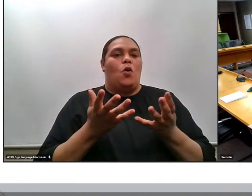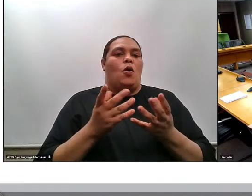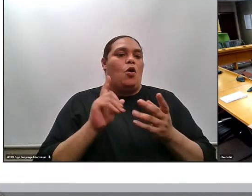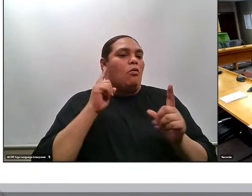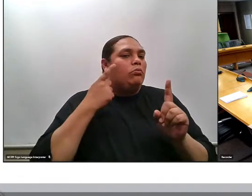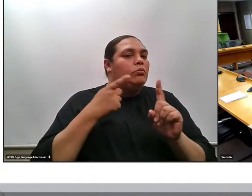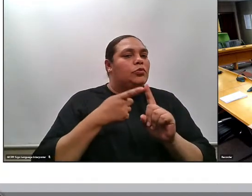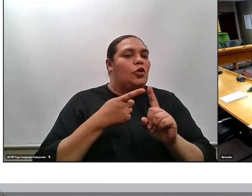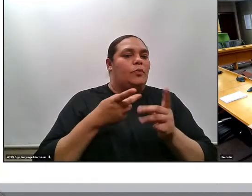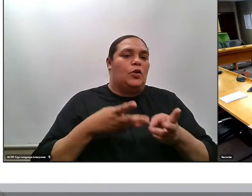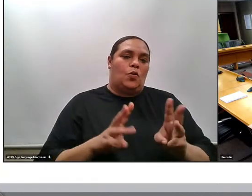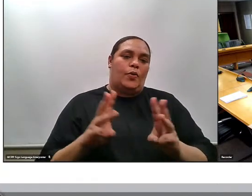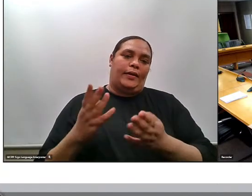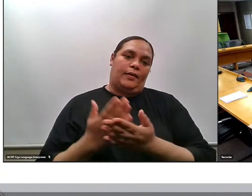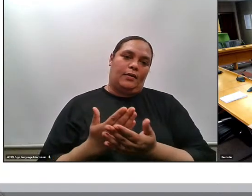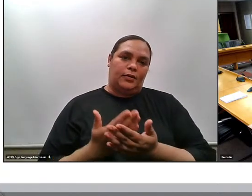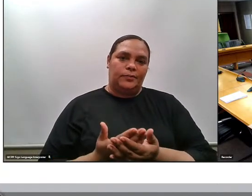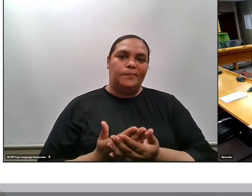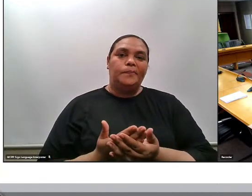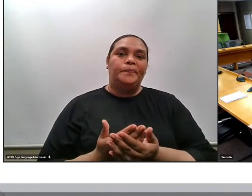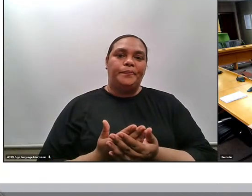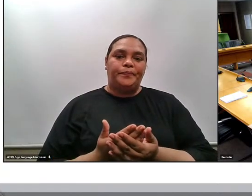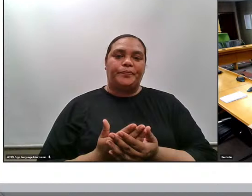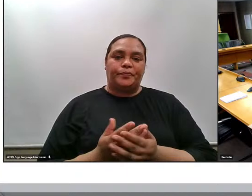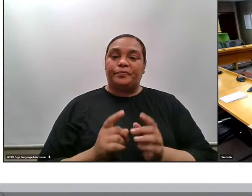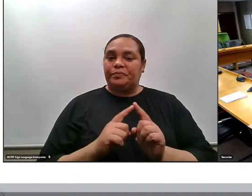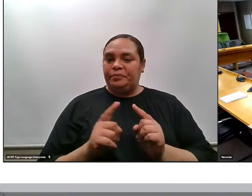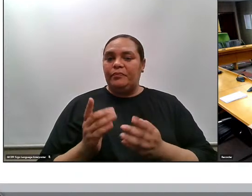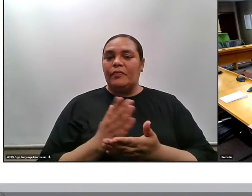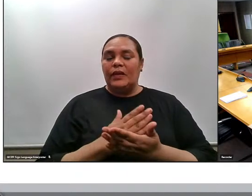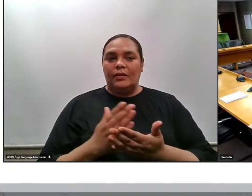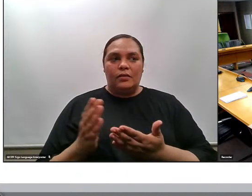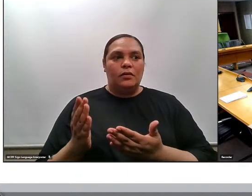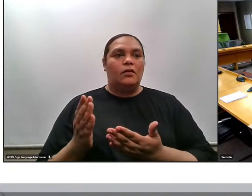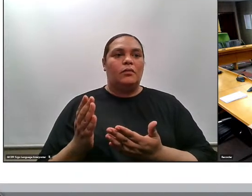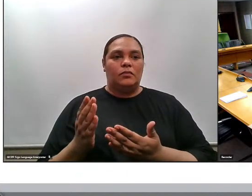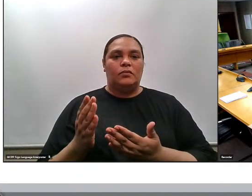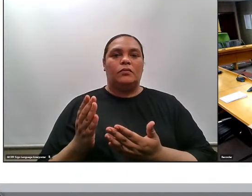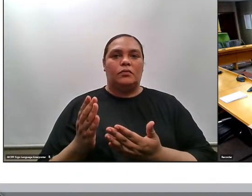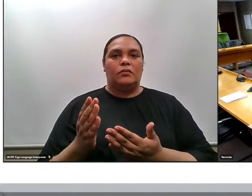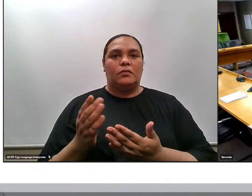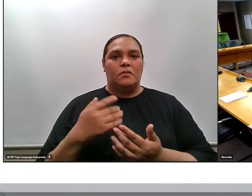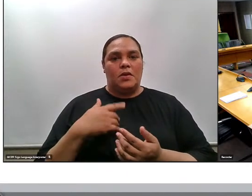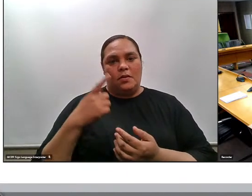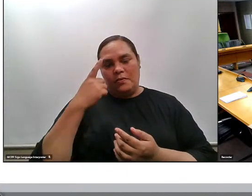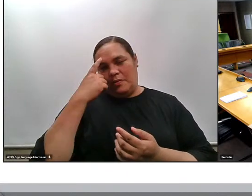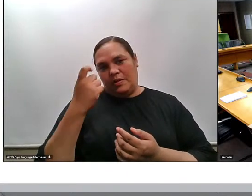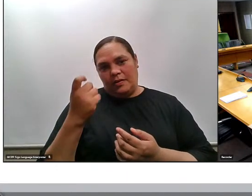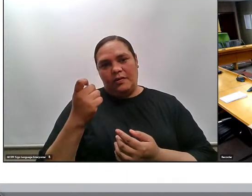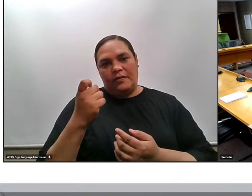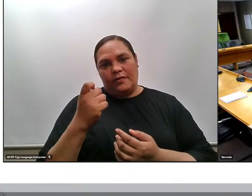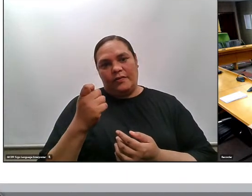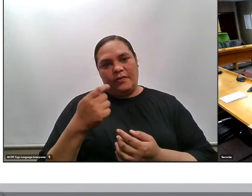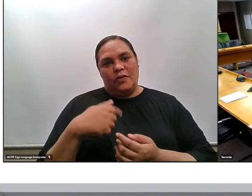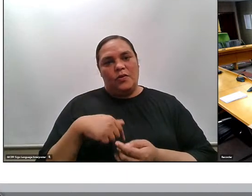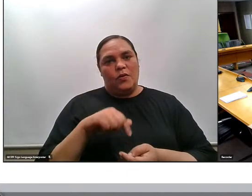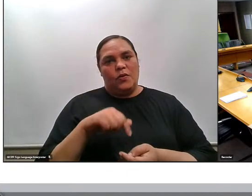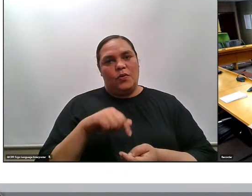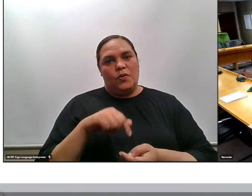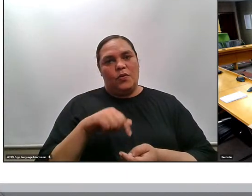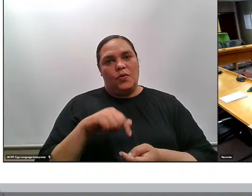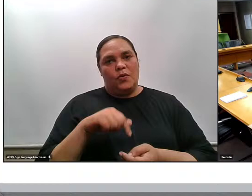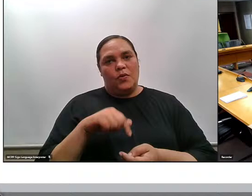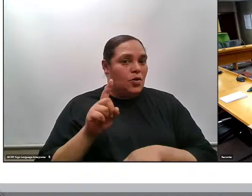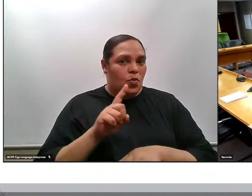objective manner, but certainly I believe that we need